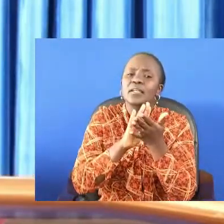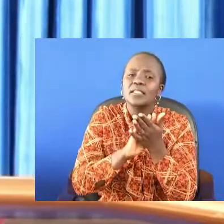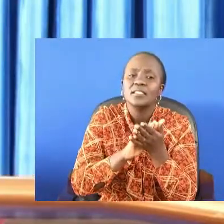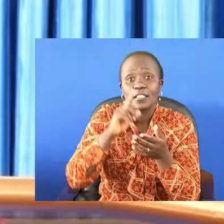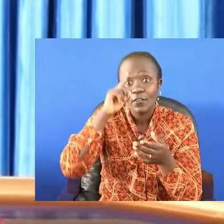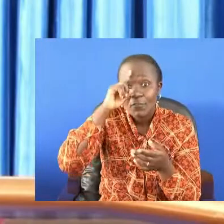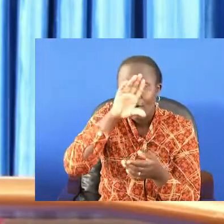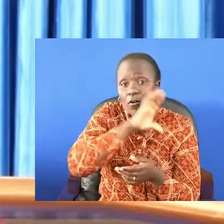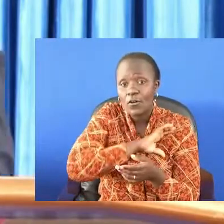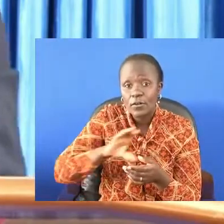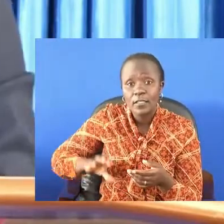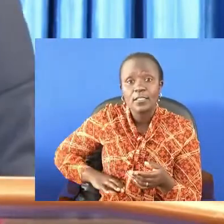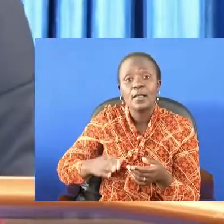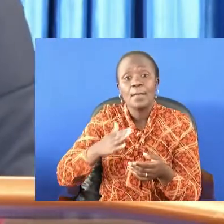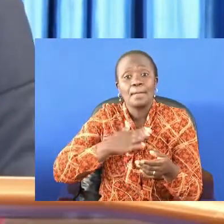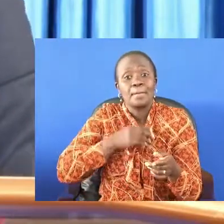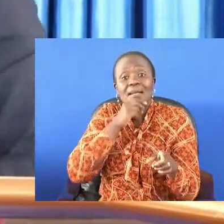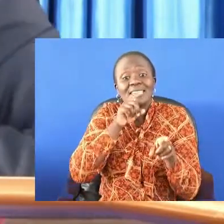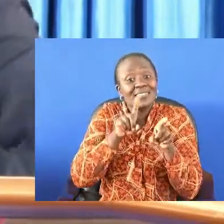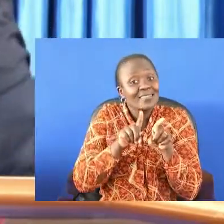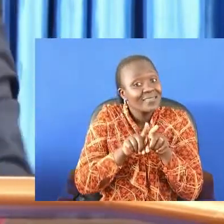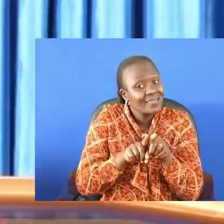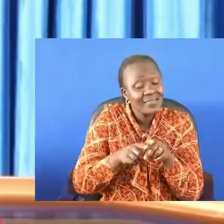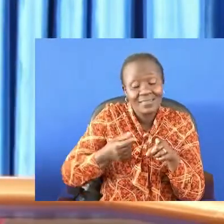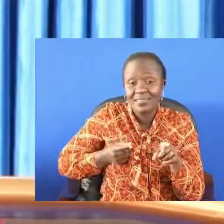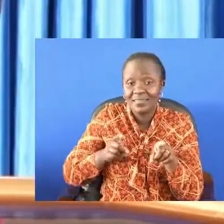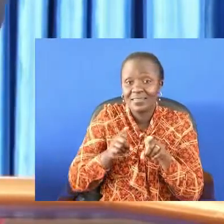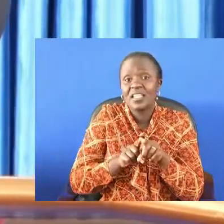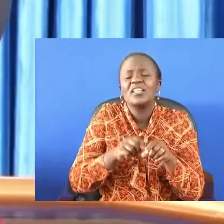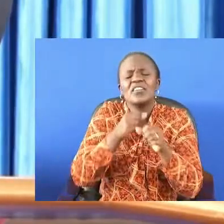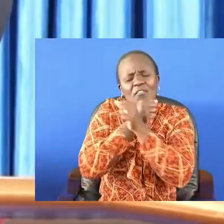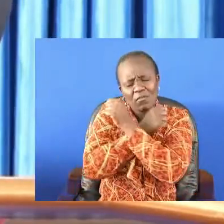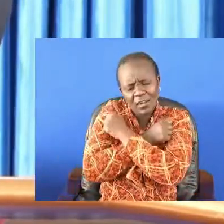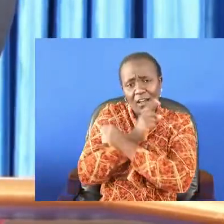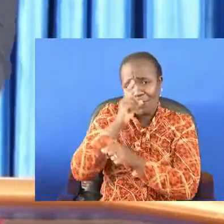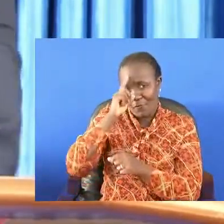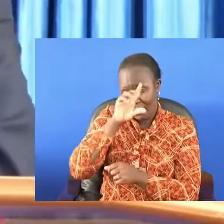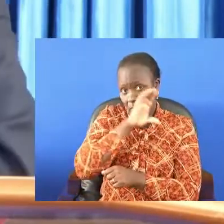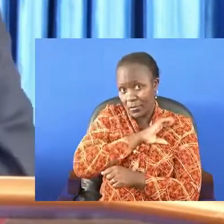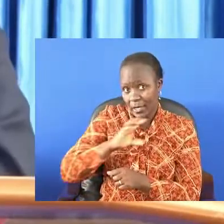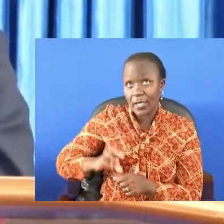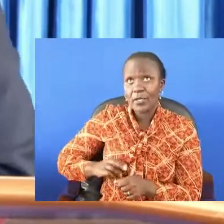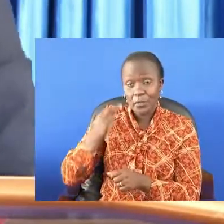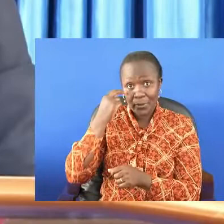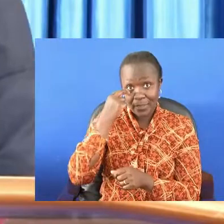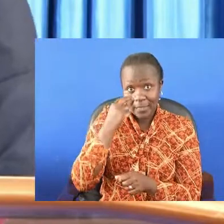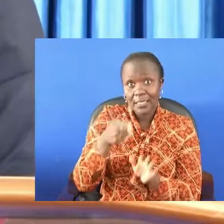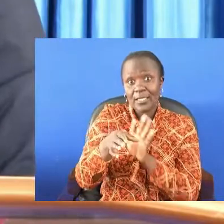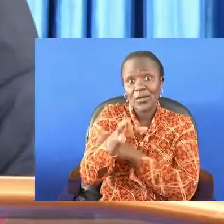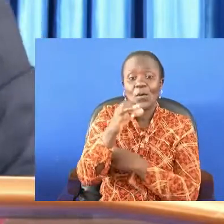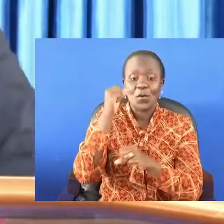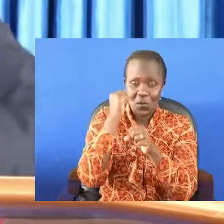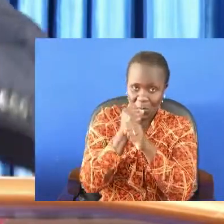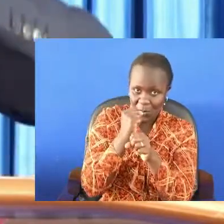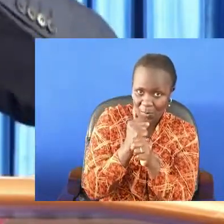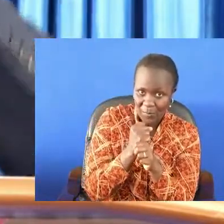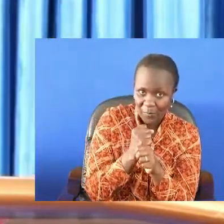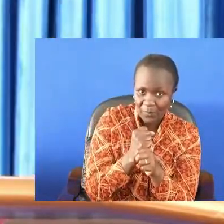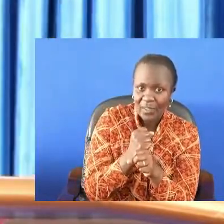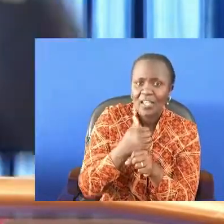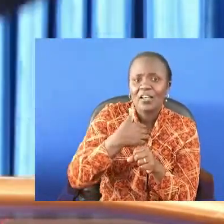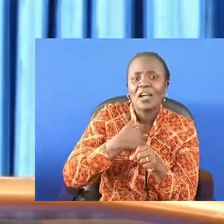for Christ. My sister, when you have passion for Christ, you will see God at work. When you